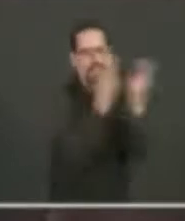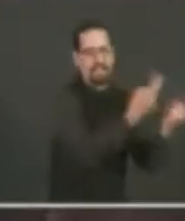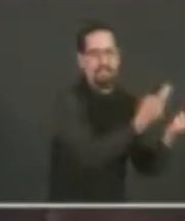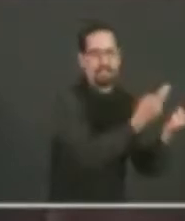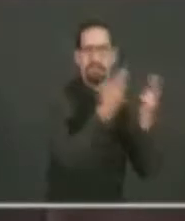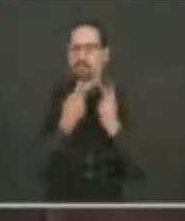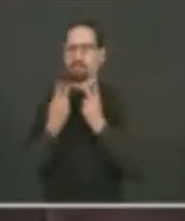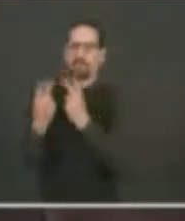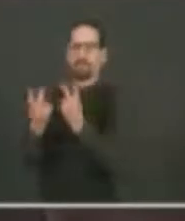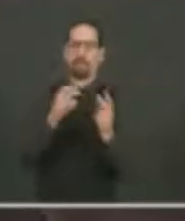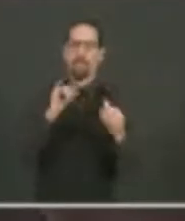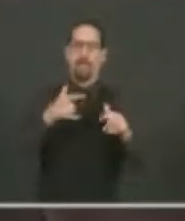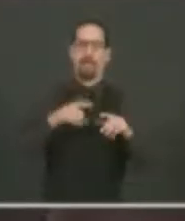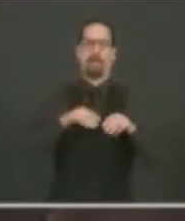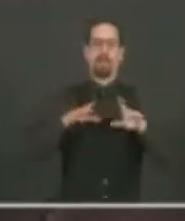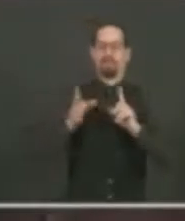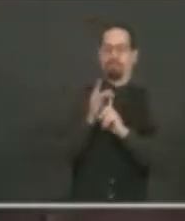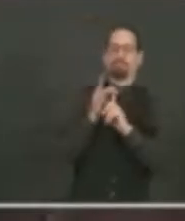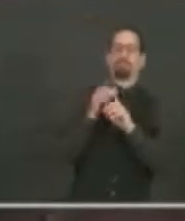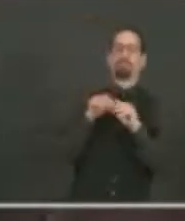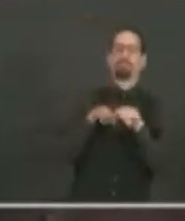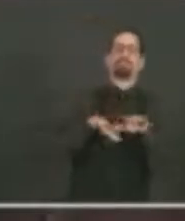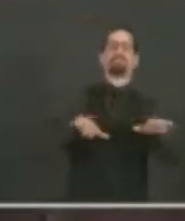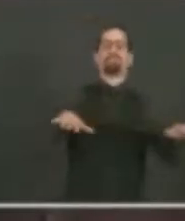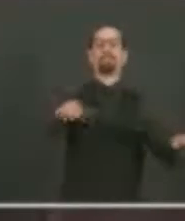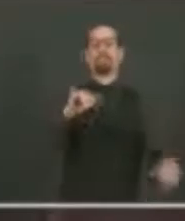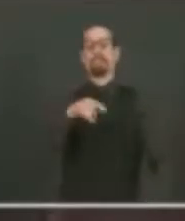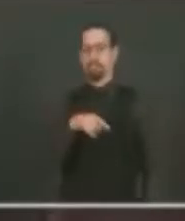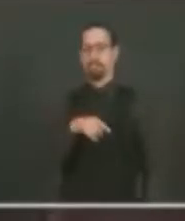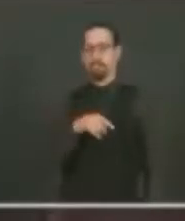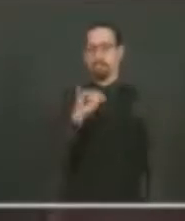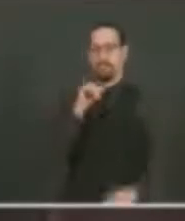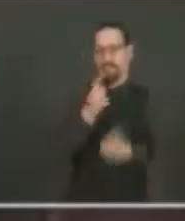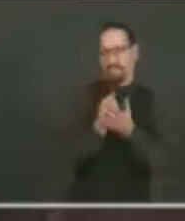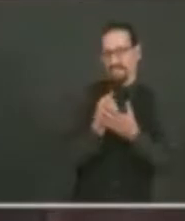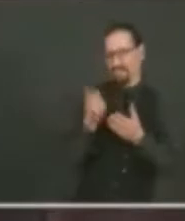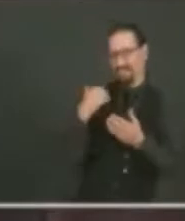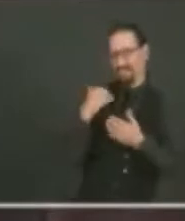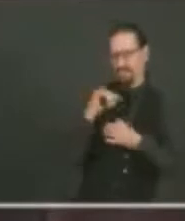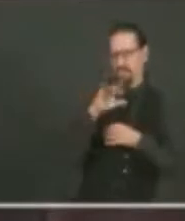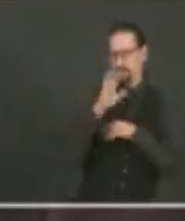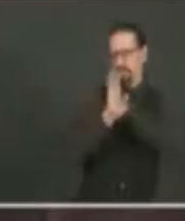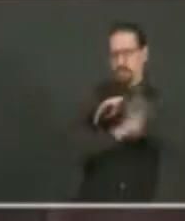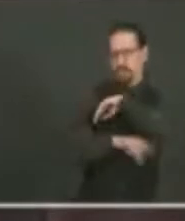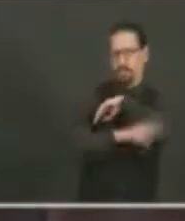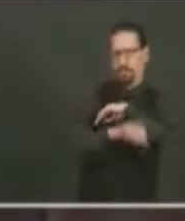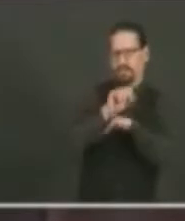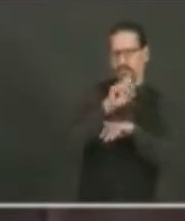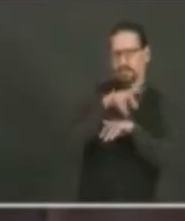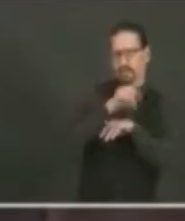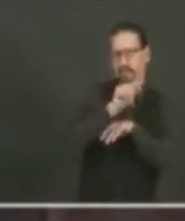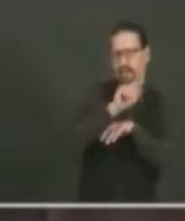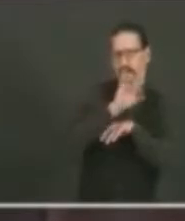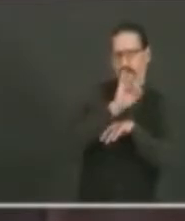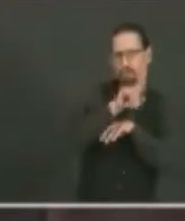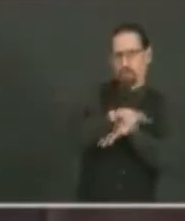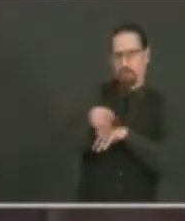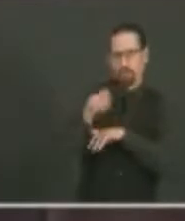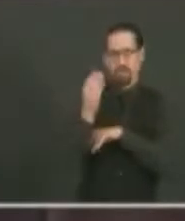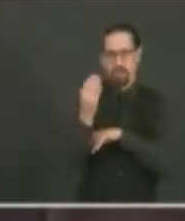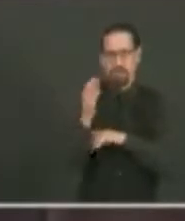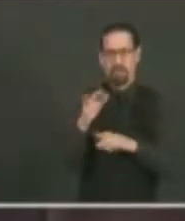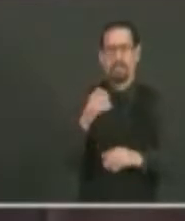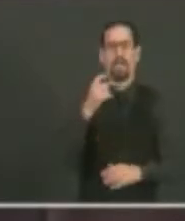from September 8th to September 14th, 24 people in the 20 to 29-year-old age